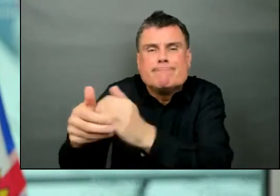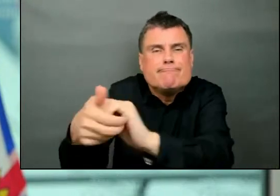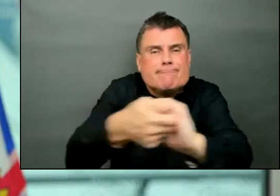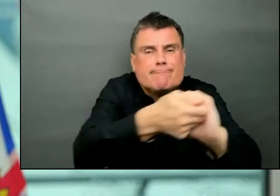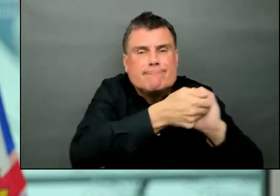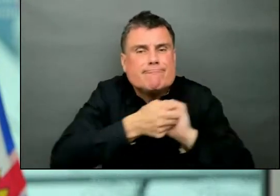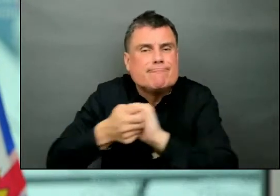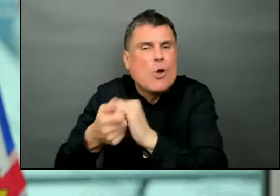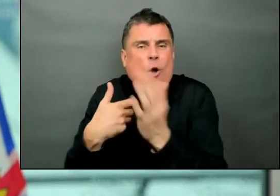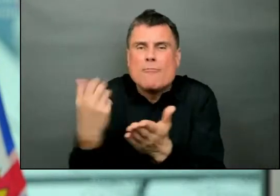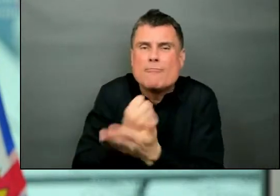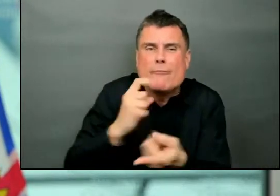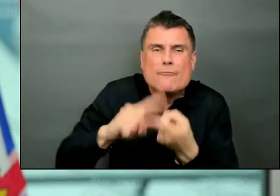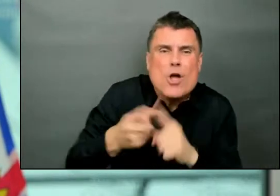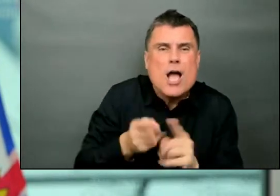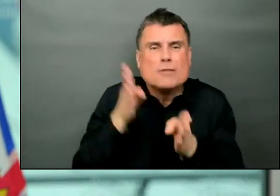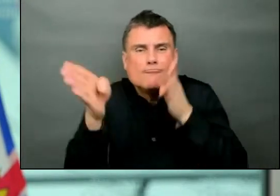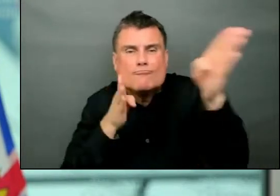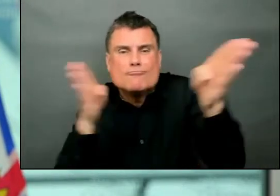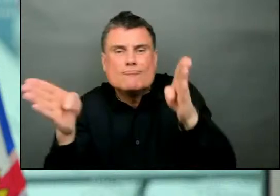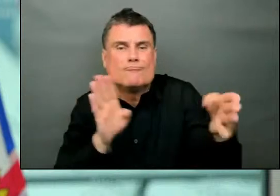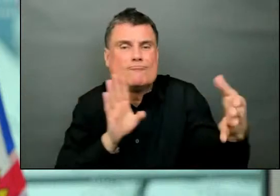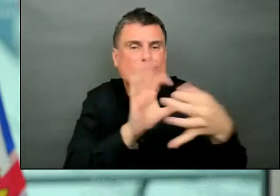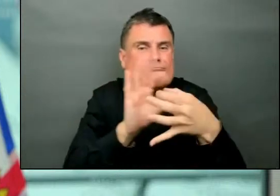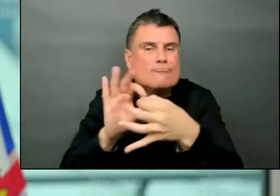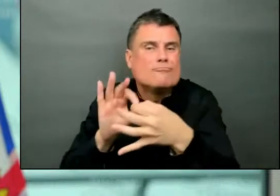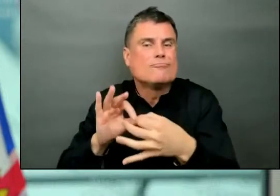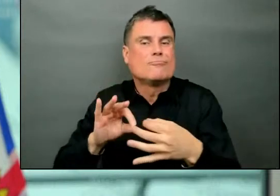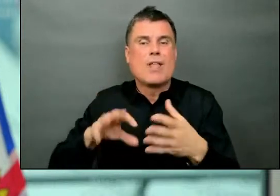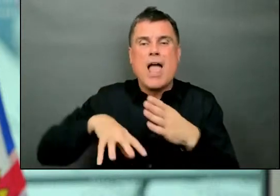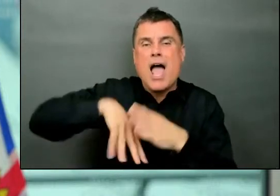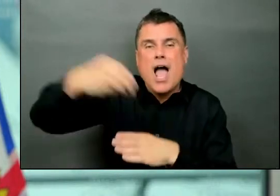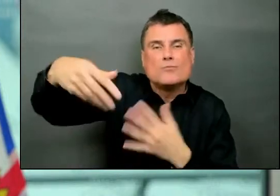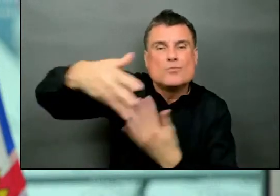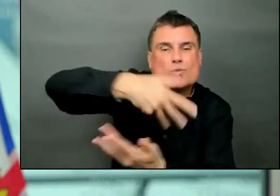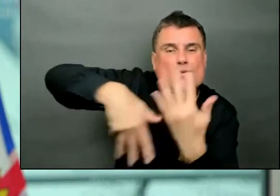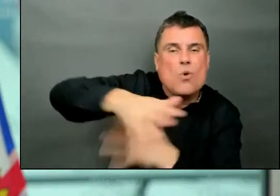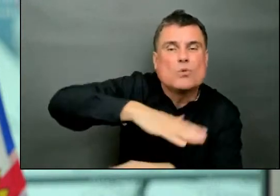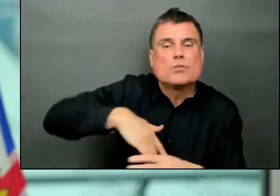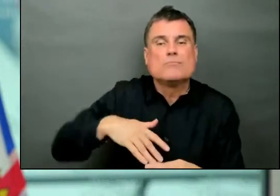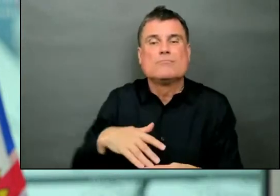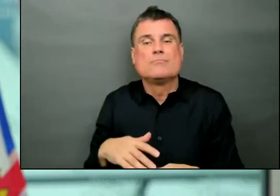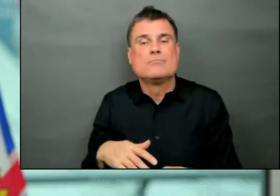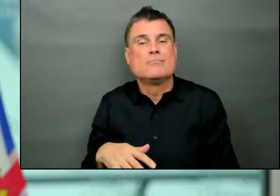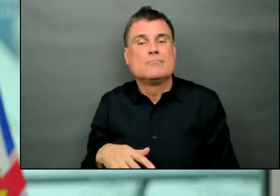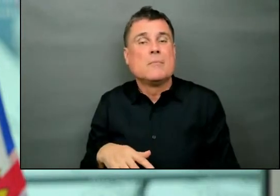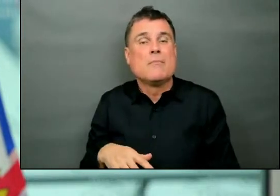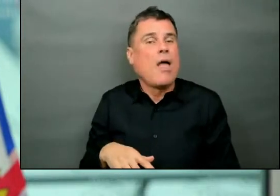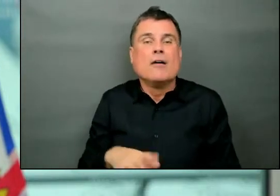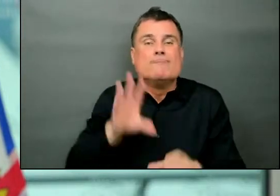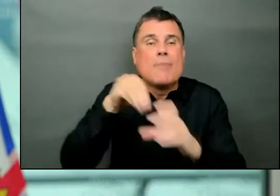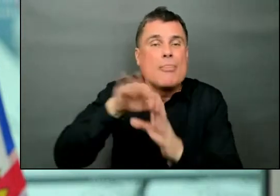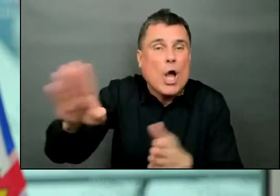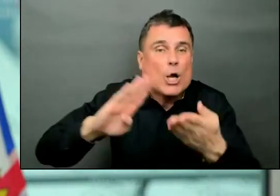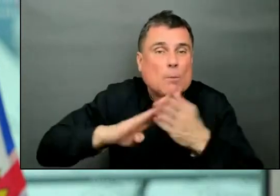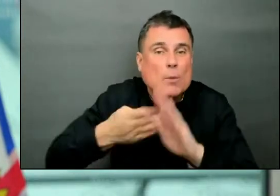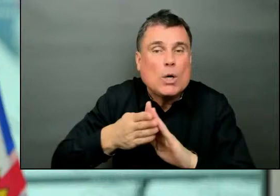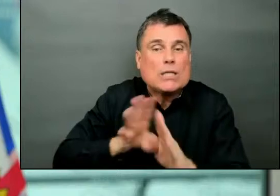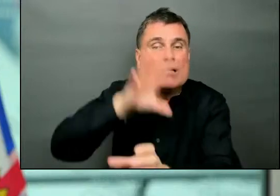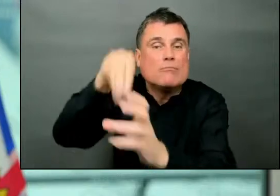other communities and unwittingly spread the virus in those communities. And that, unfortunately, has